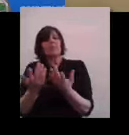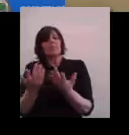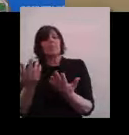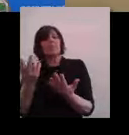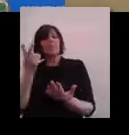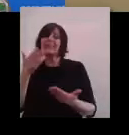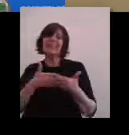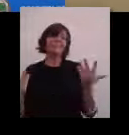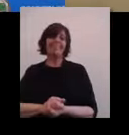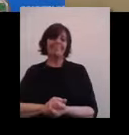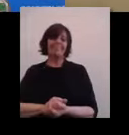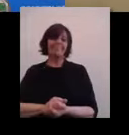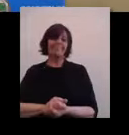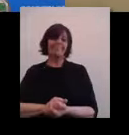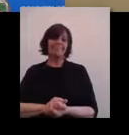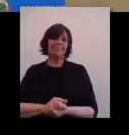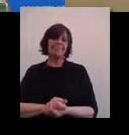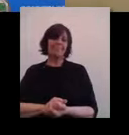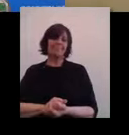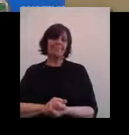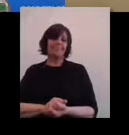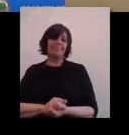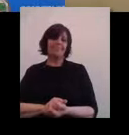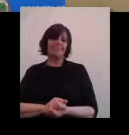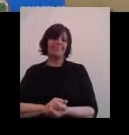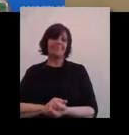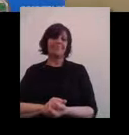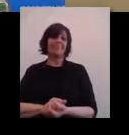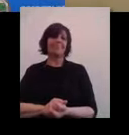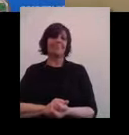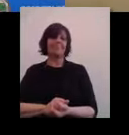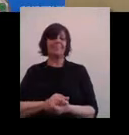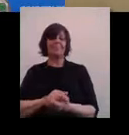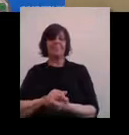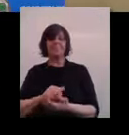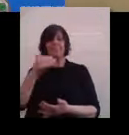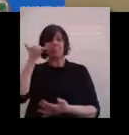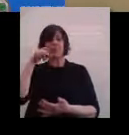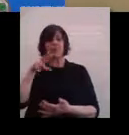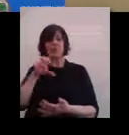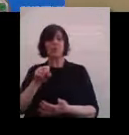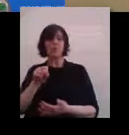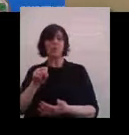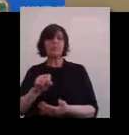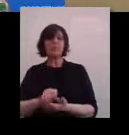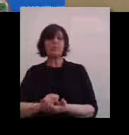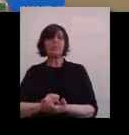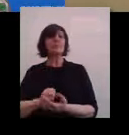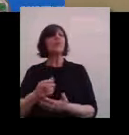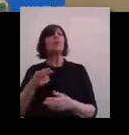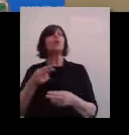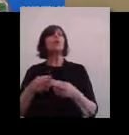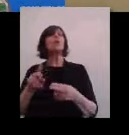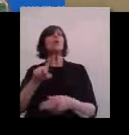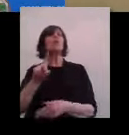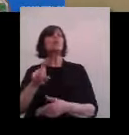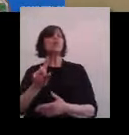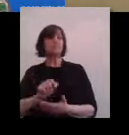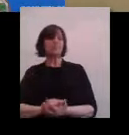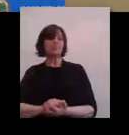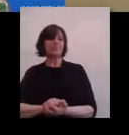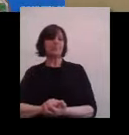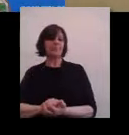Thank you. Aaron, Buffalo News, any more questions? Yeah, I got a quick follow-up on my last question. Just to